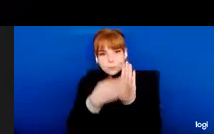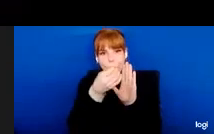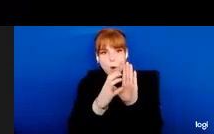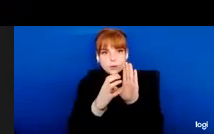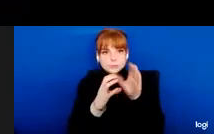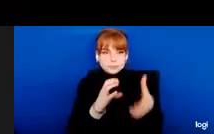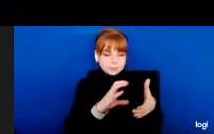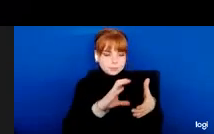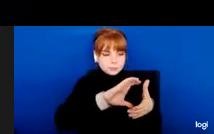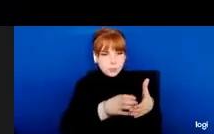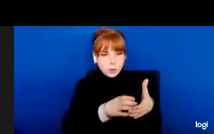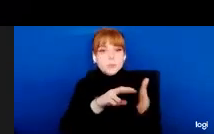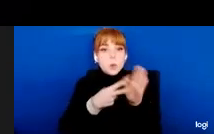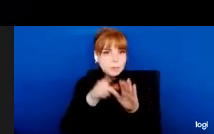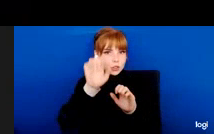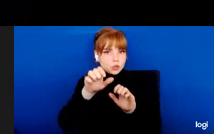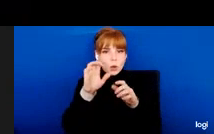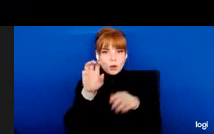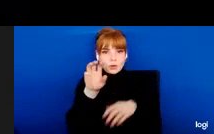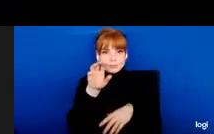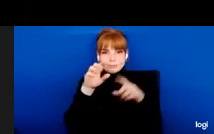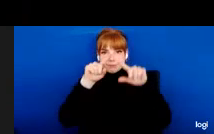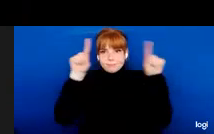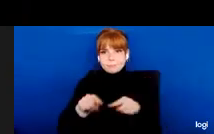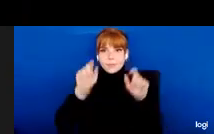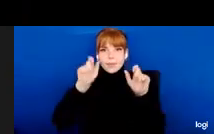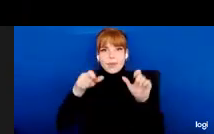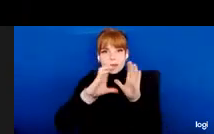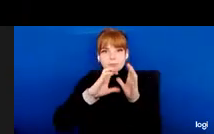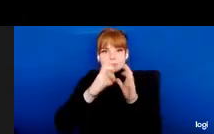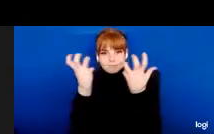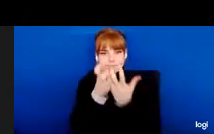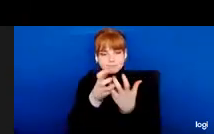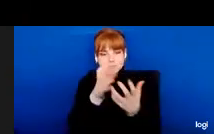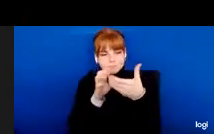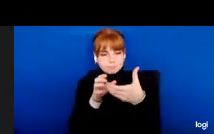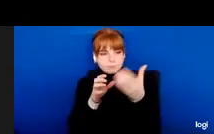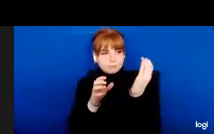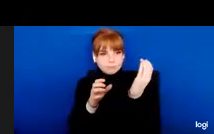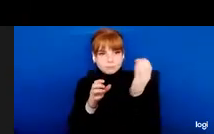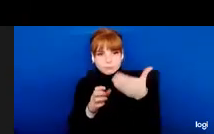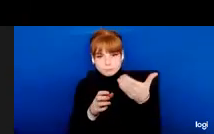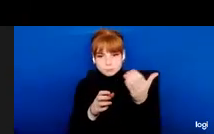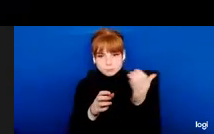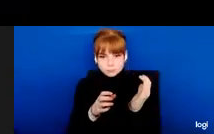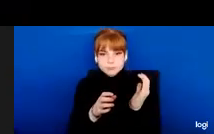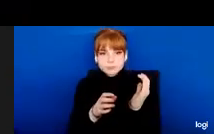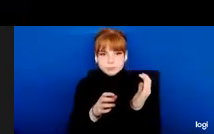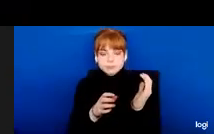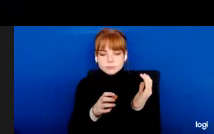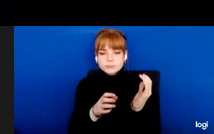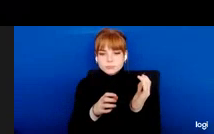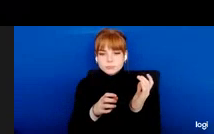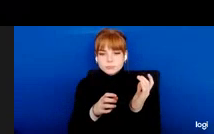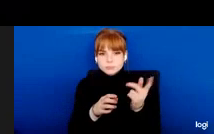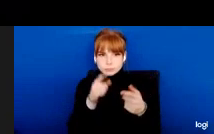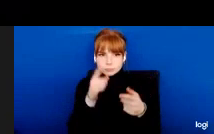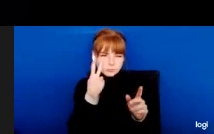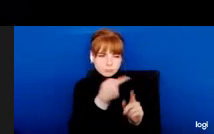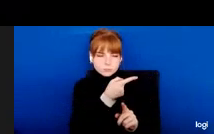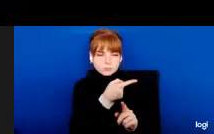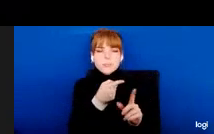in portrait or landscape, right? On a mobile device, you can have that viewed one way or the other, and the page will respond,